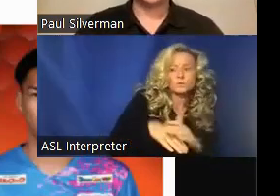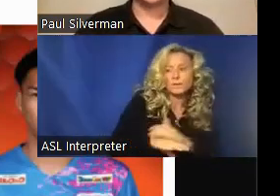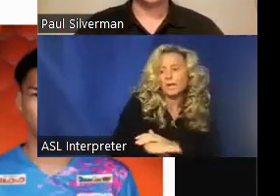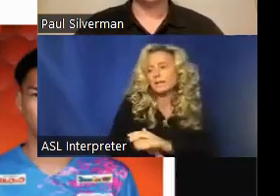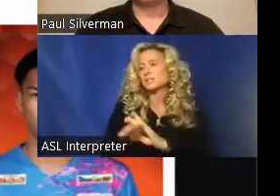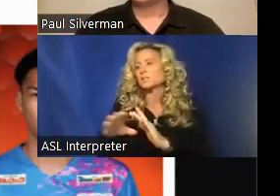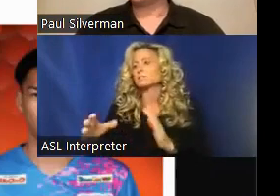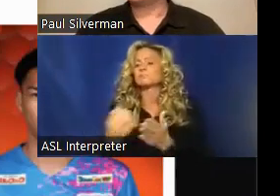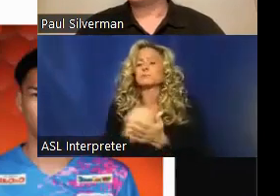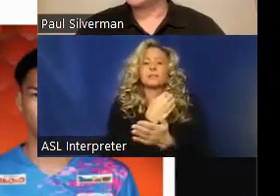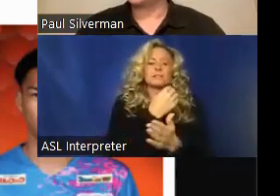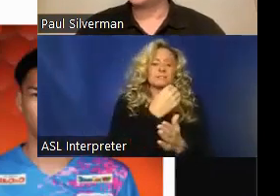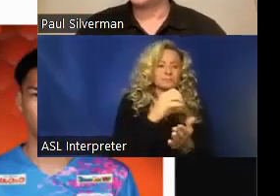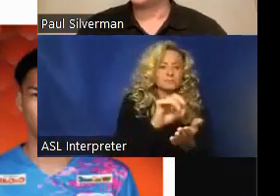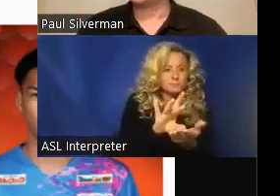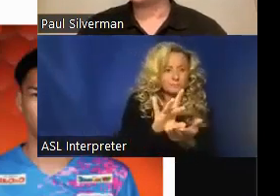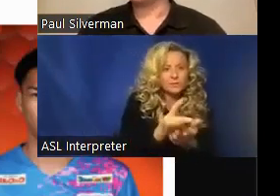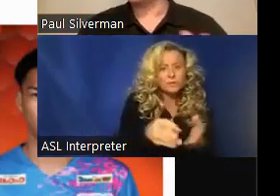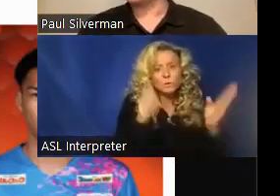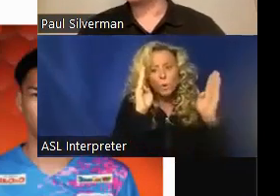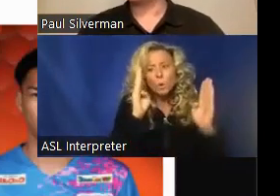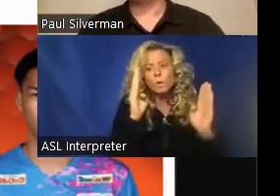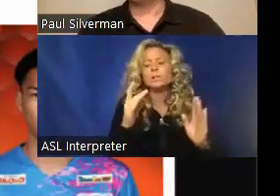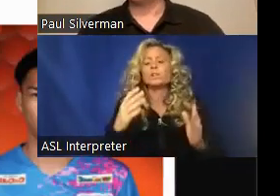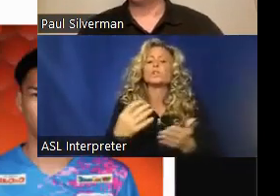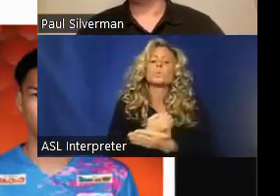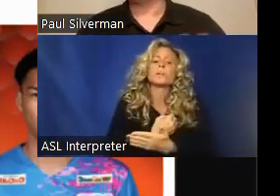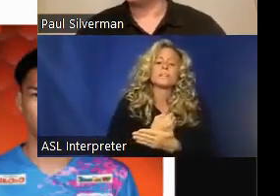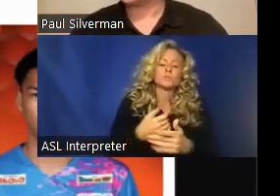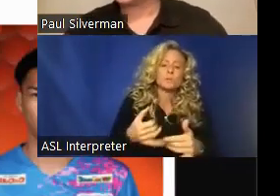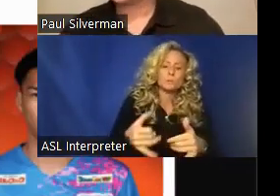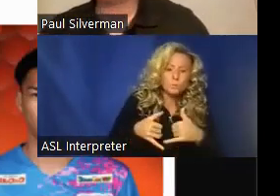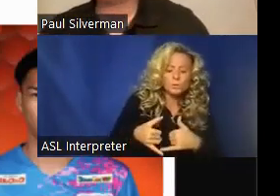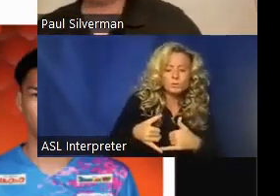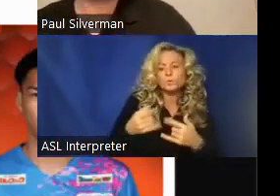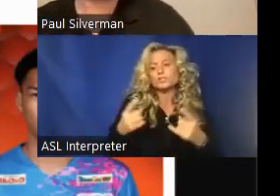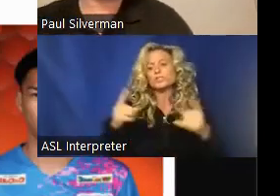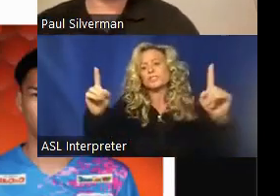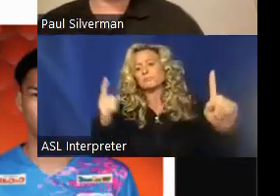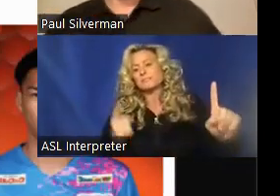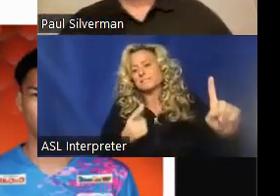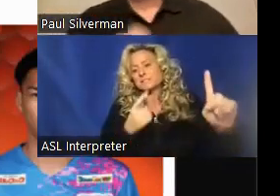scored, you could potentially win rewards or win achievements.